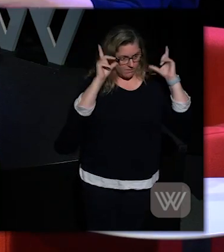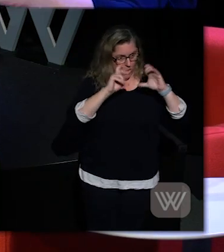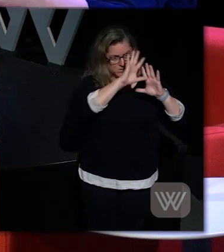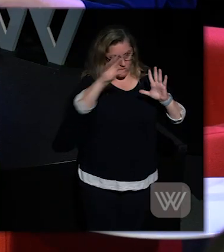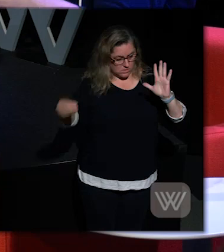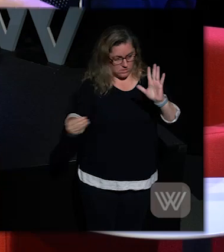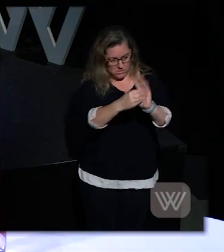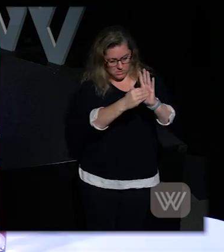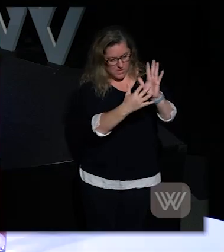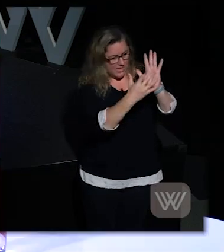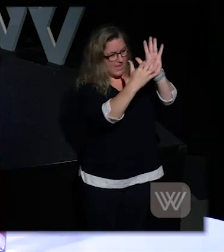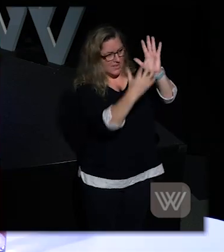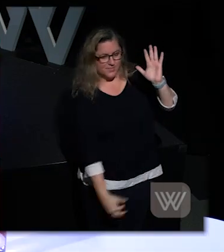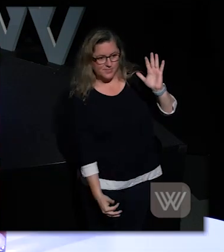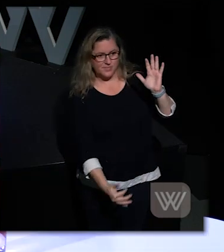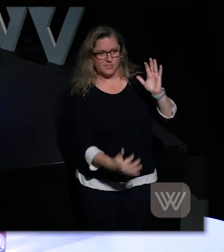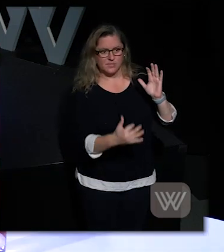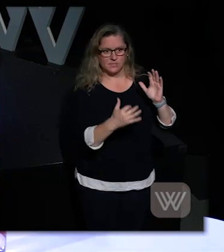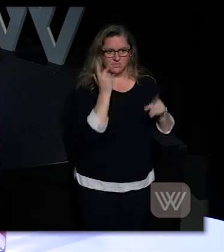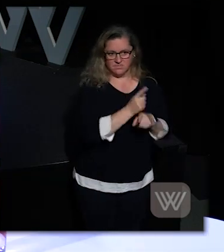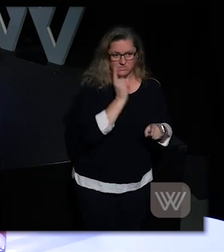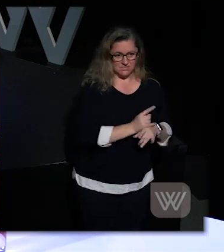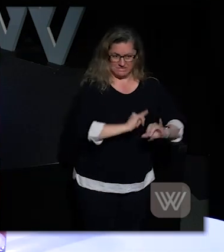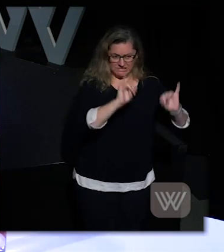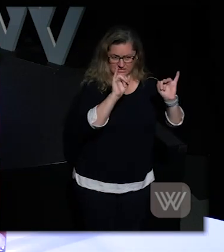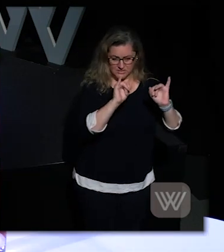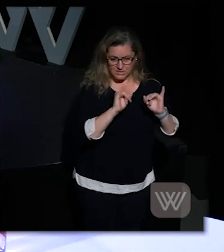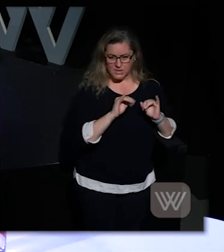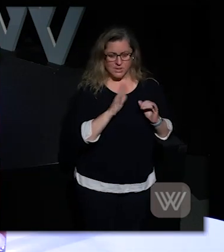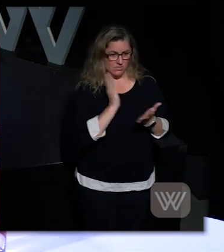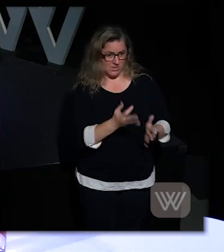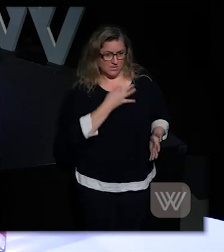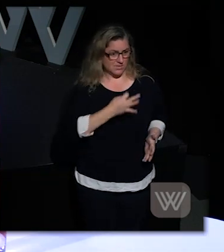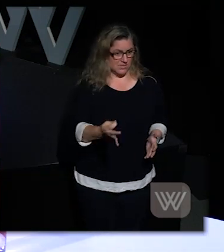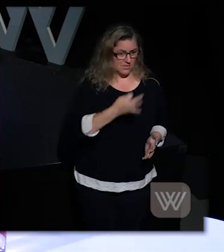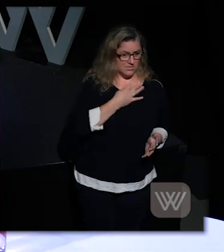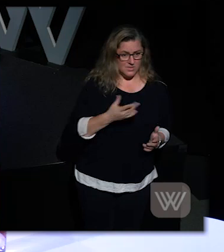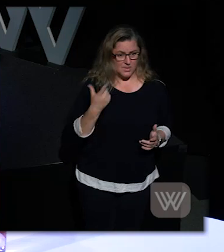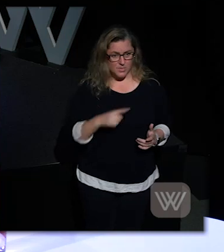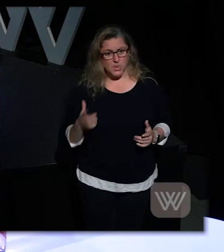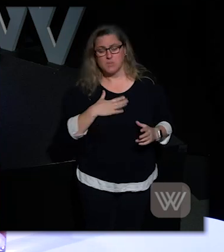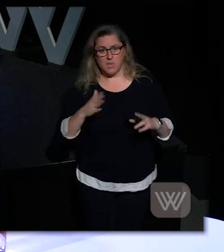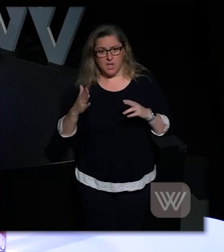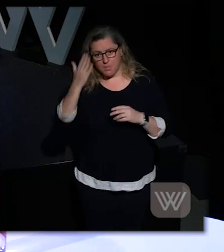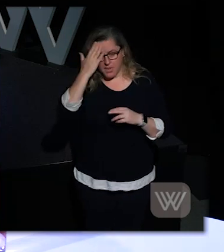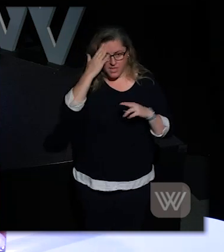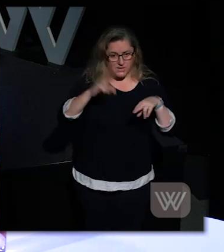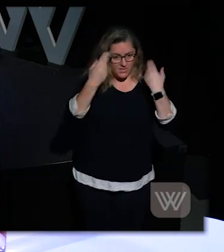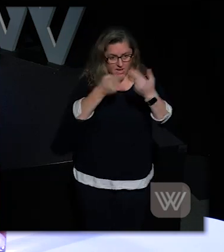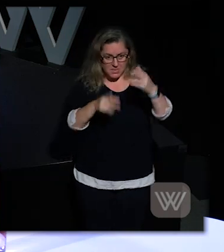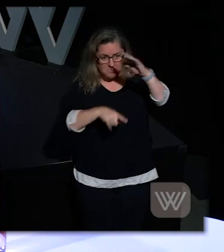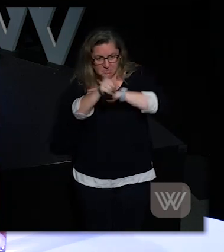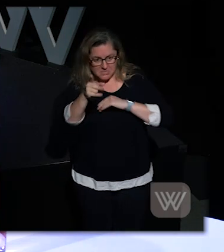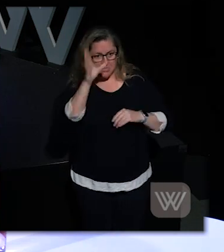commentary underneath it, a vile commentary. And that was really threatening because my mother's family had fled the Holocaust, a number of our family